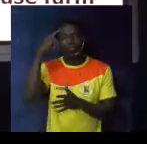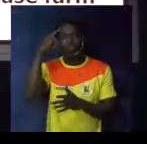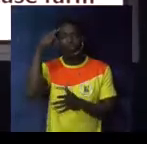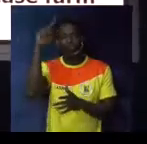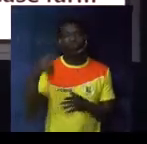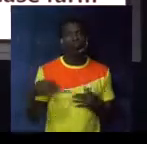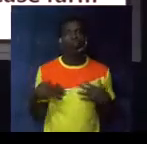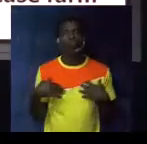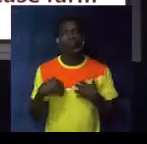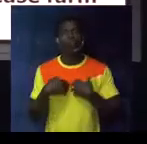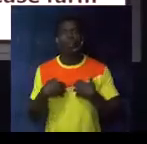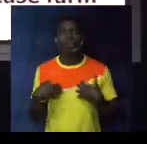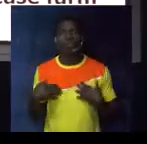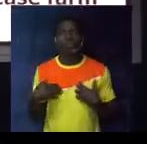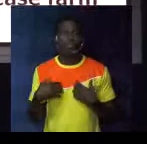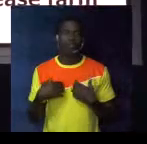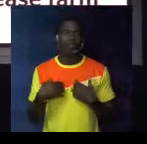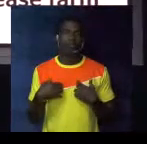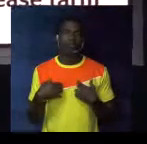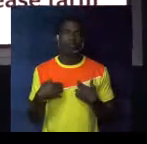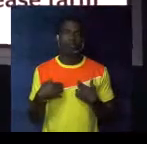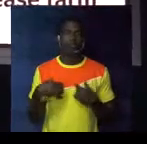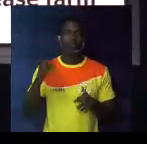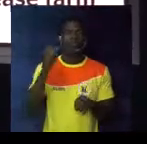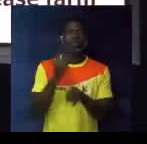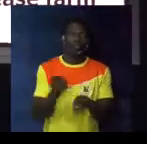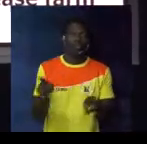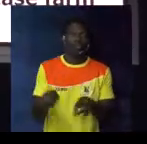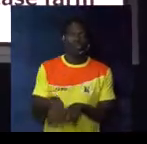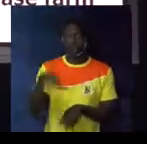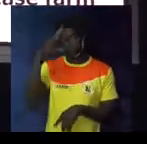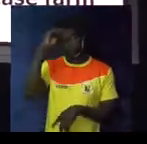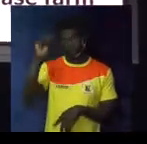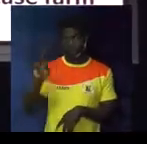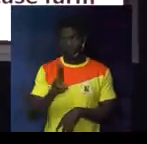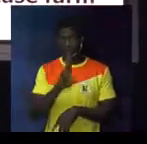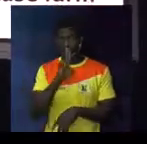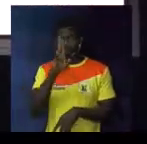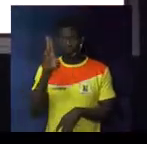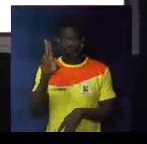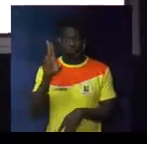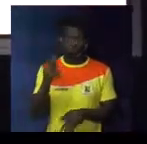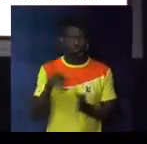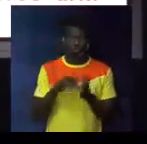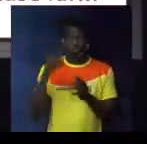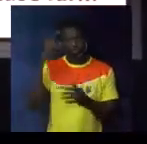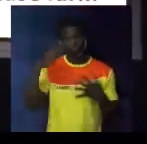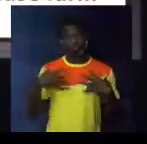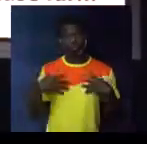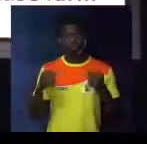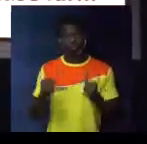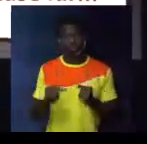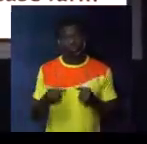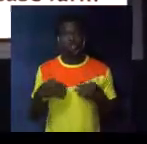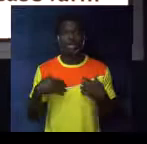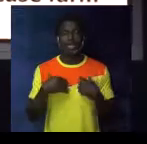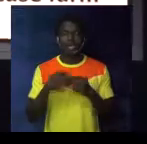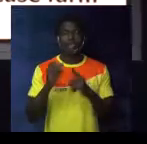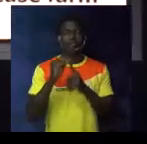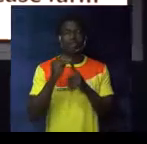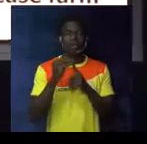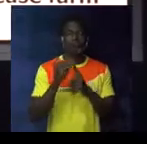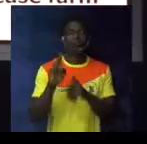use drugs for animals just like human beings that use different kind of drugs for healing and for different purposes. Animals